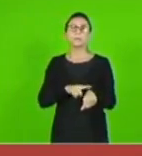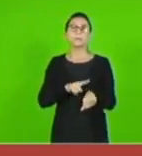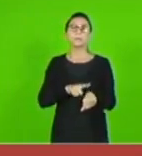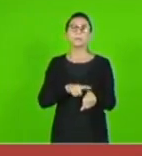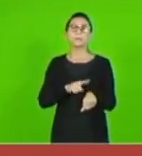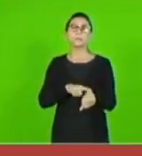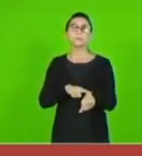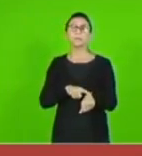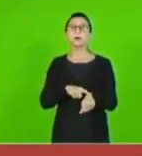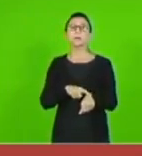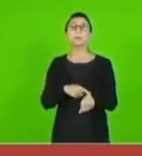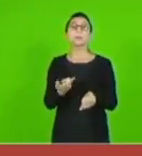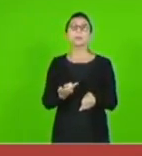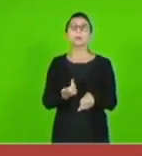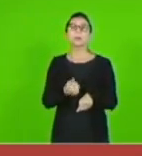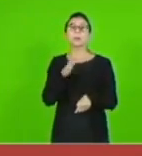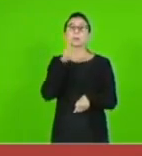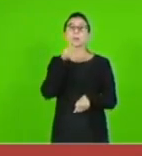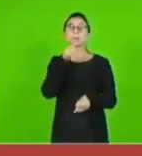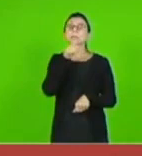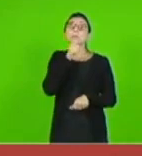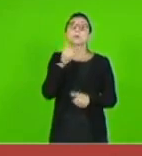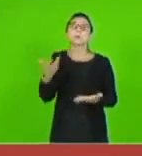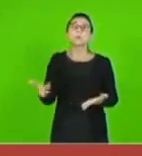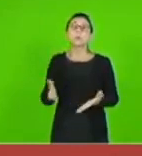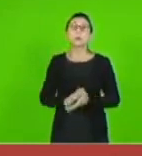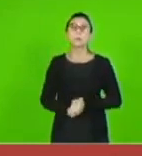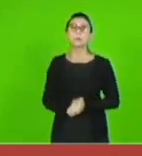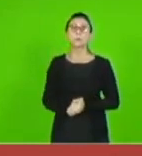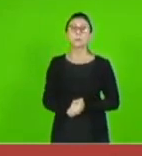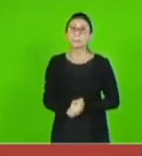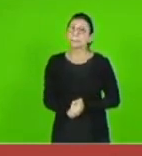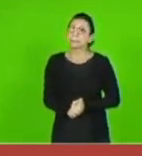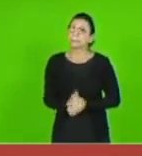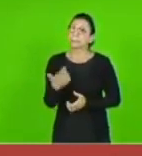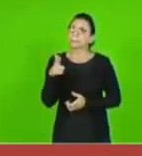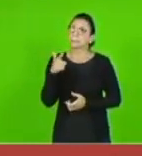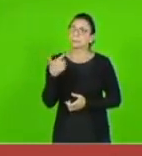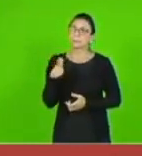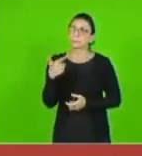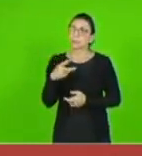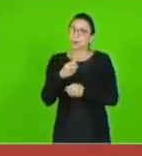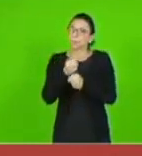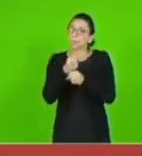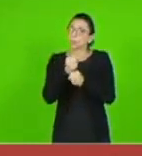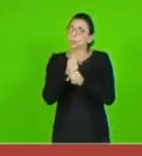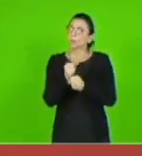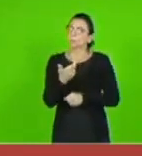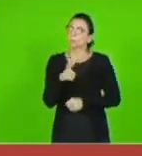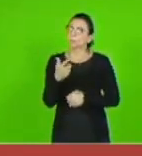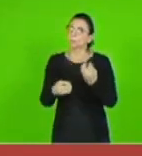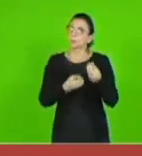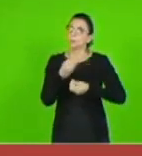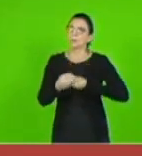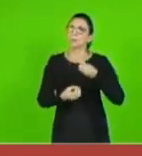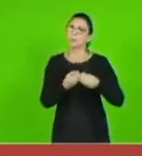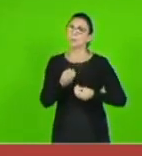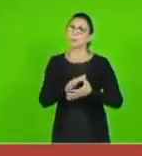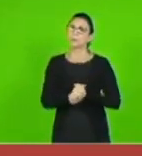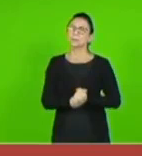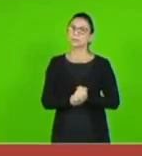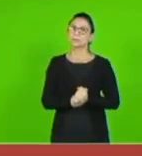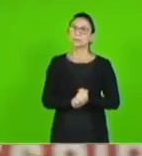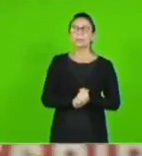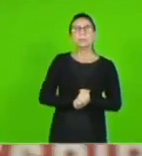take your brain to leave where you are right now and go to China? We can't count this. We can't measure